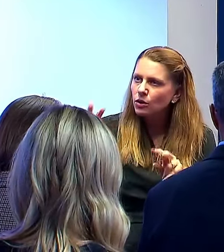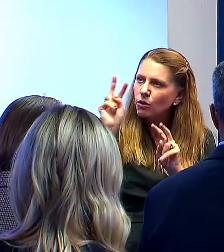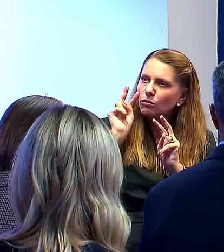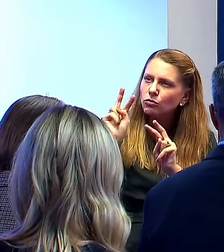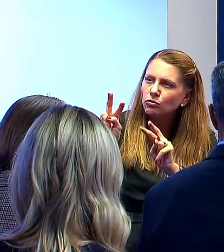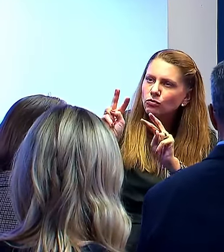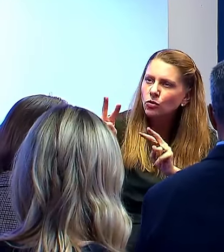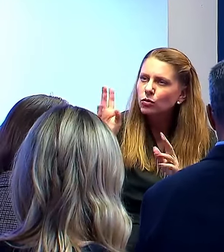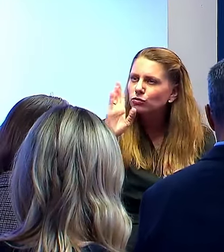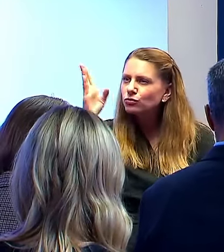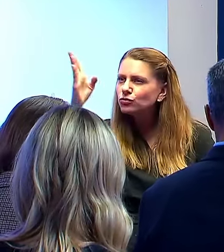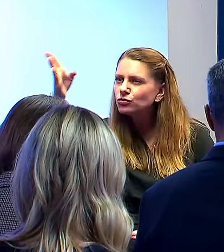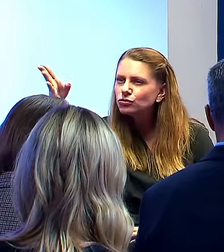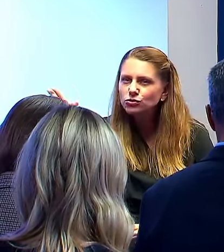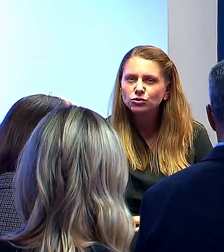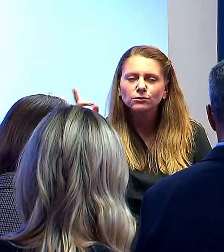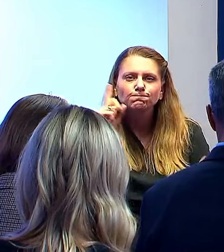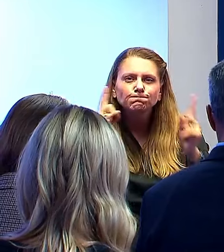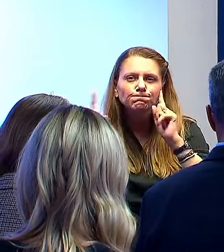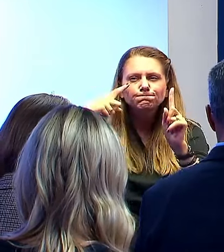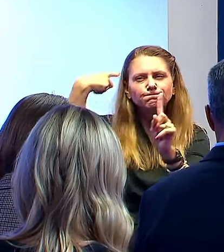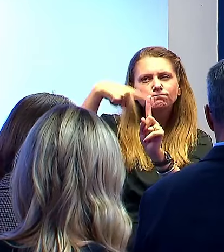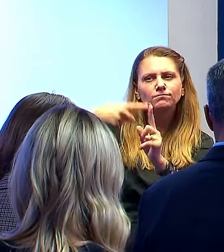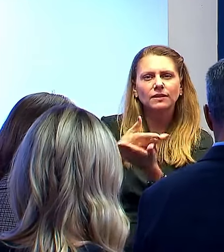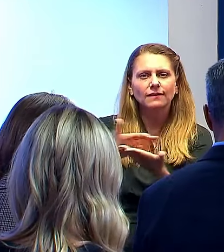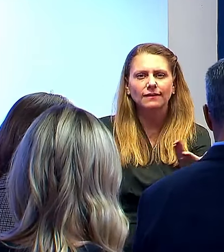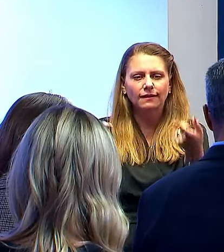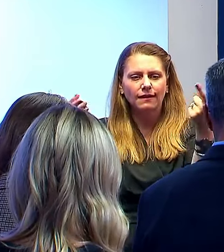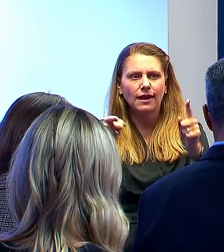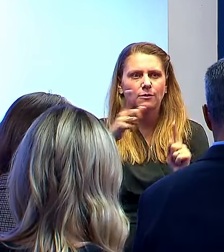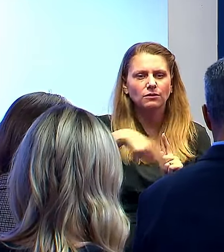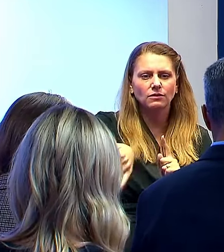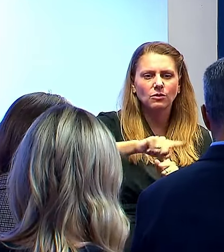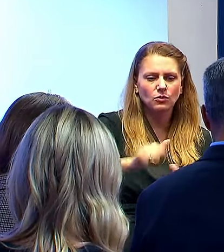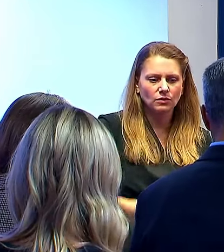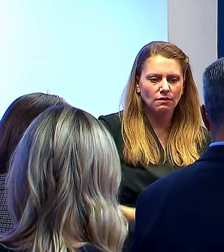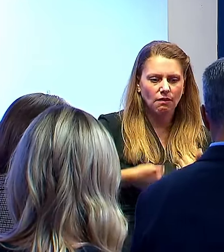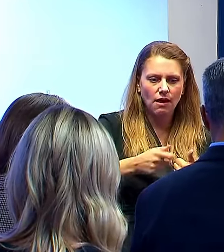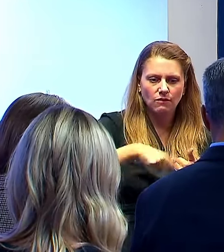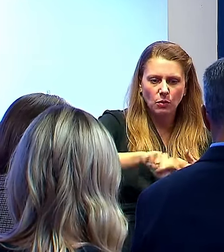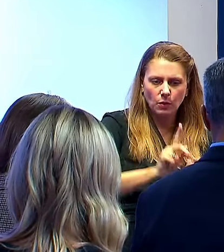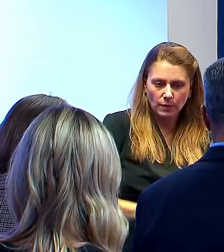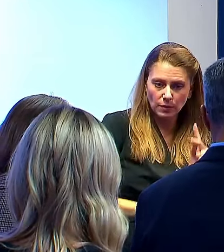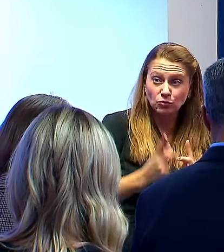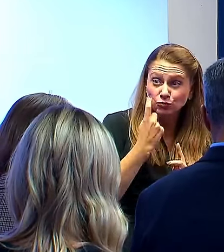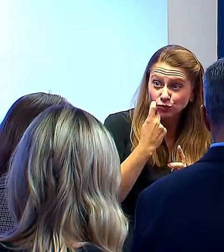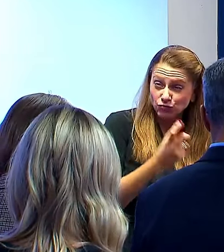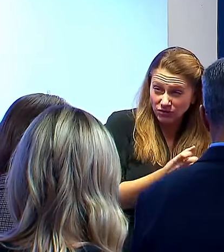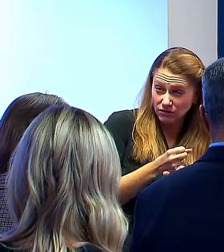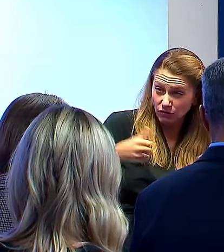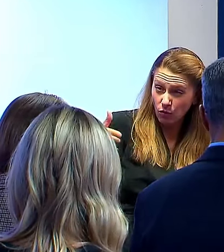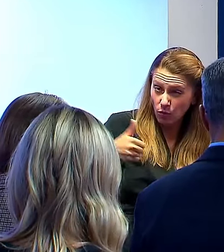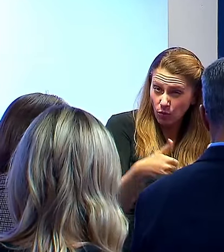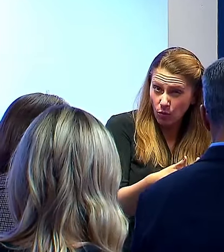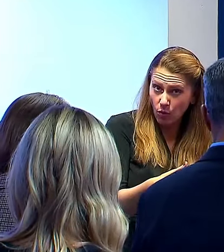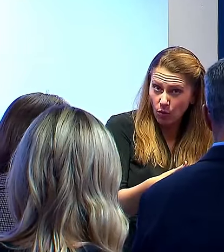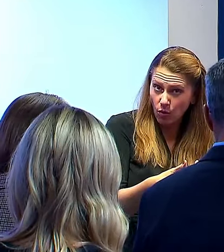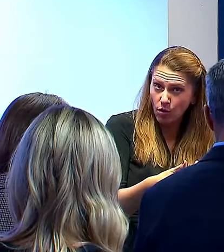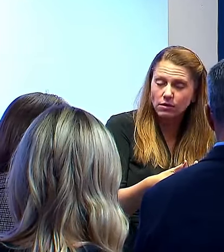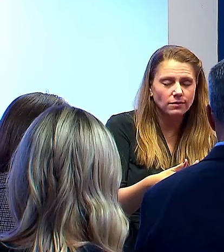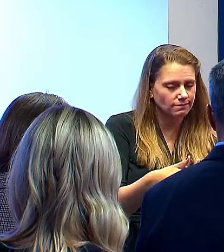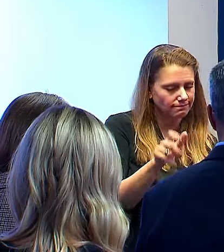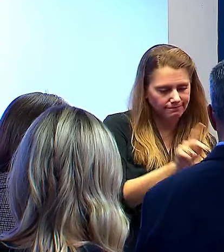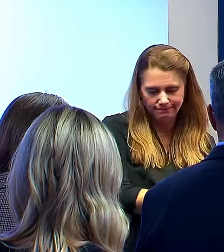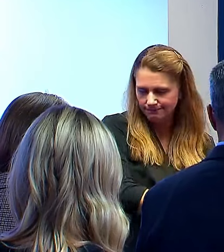in the lives of those who have received these awards that bespeak the character and the